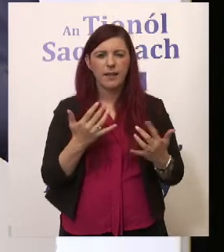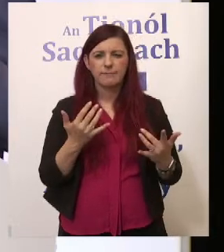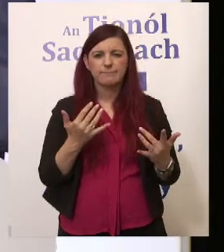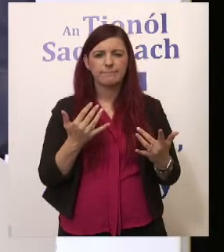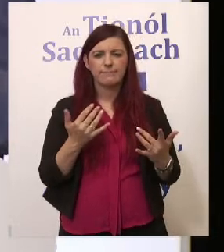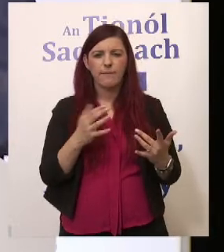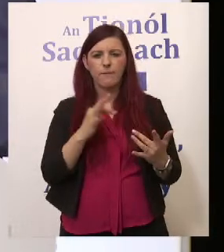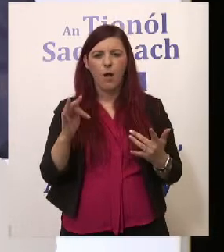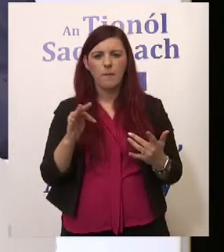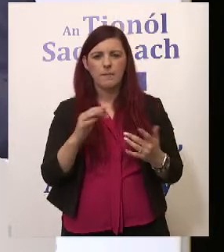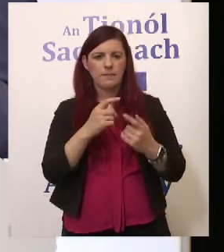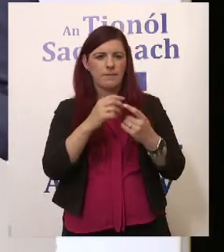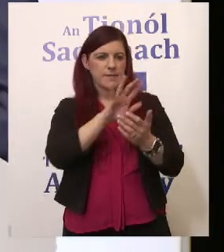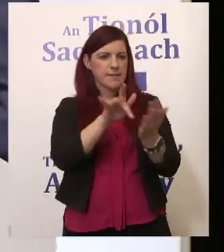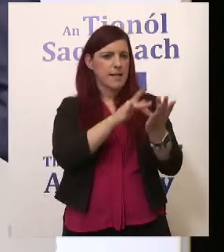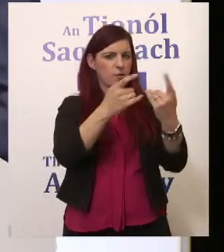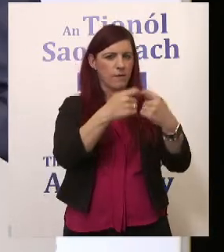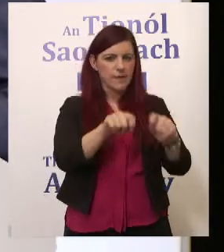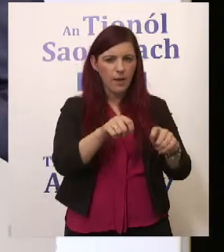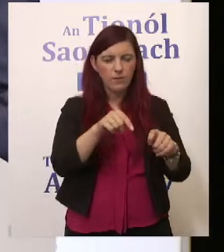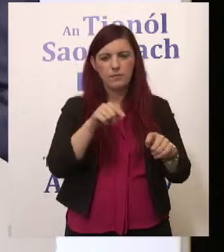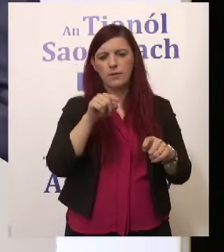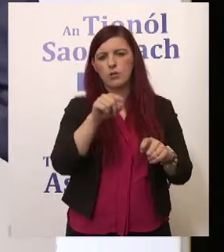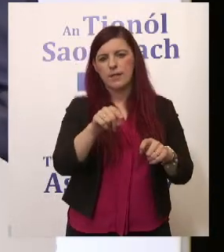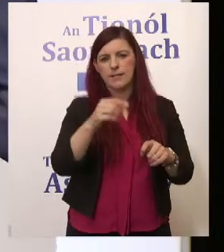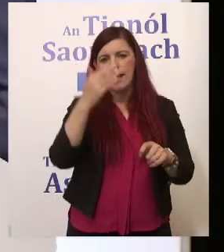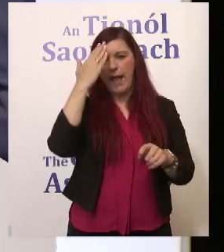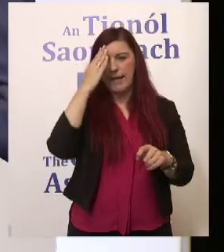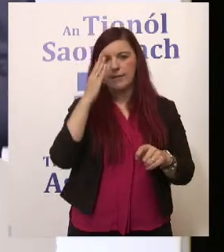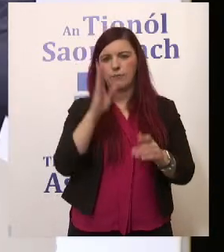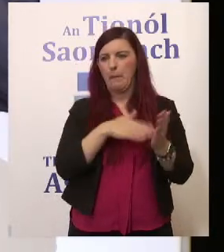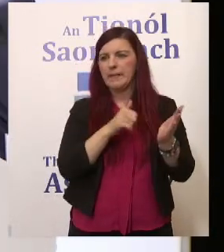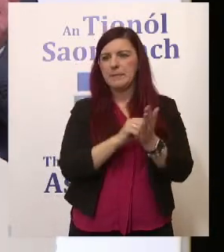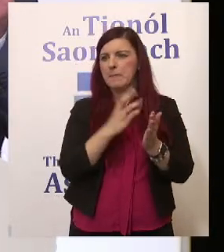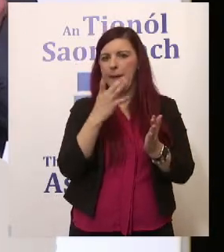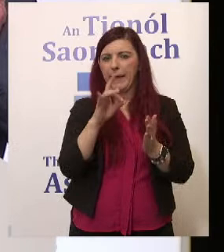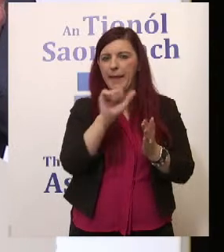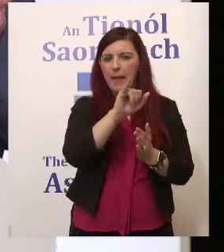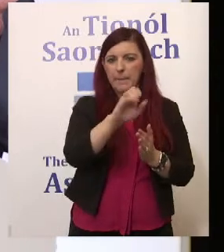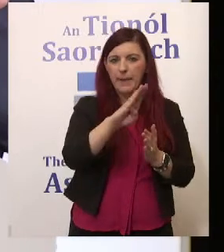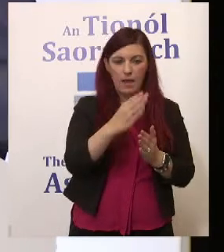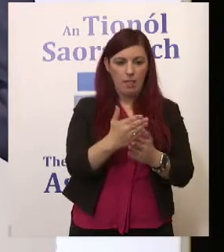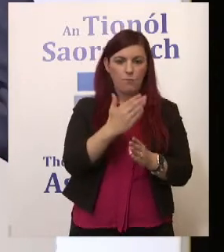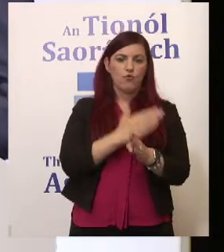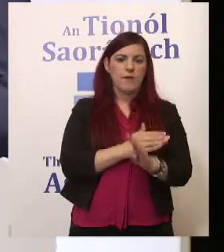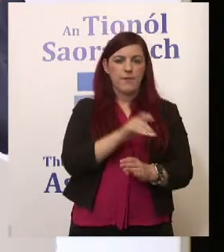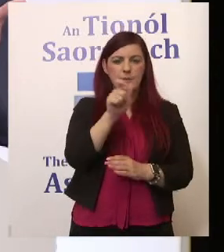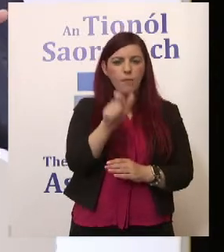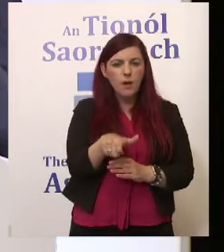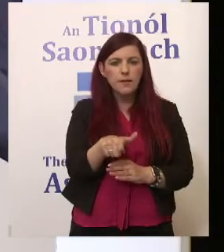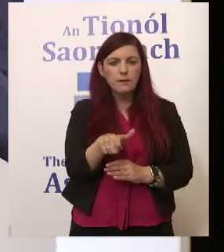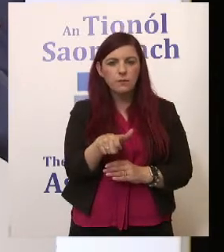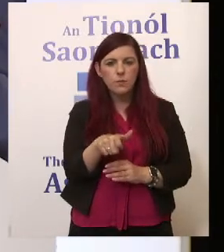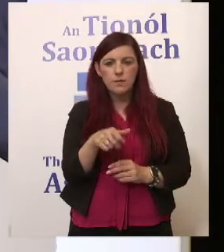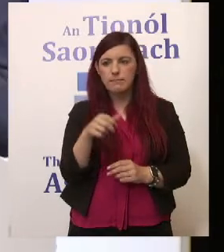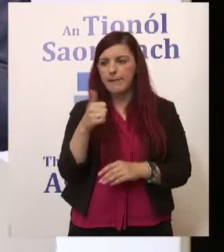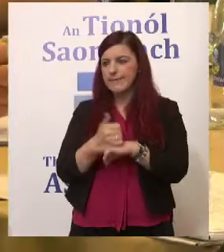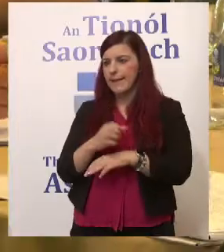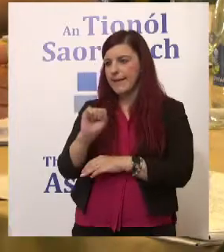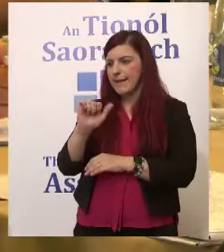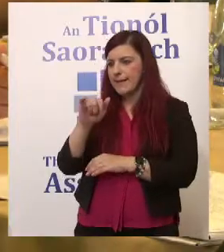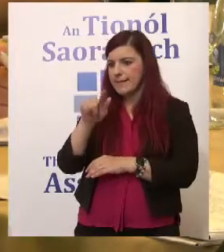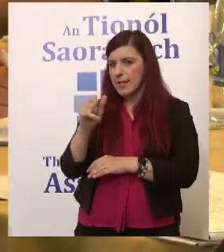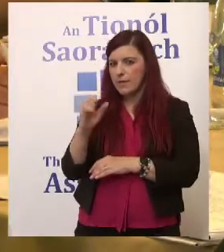Is from the city centre. She's the head of business banking in AIB. The previous person was out in Sandyford. So